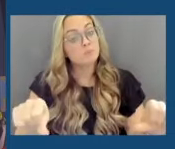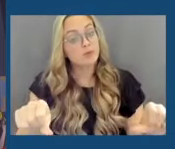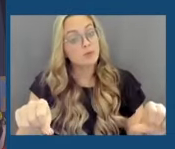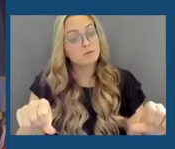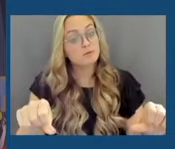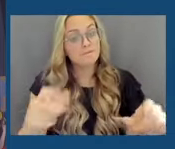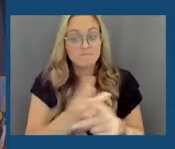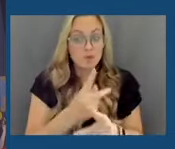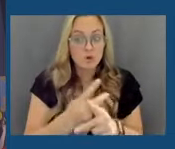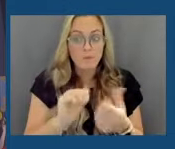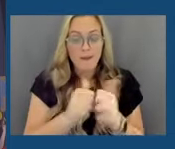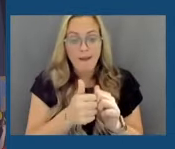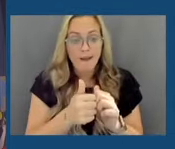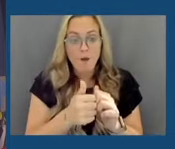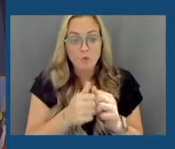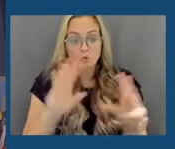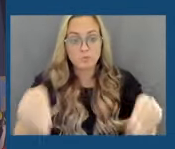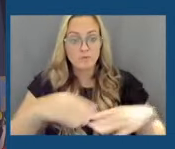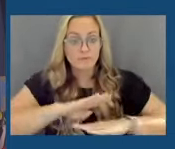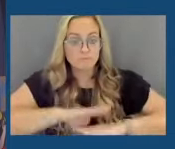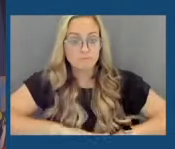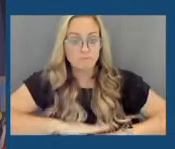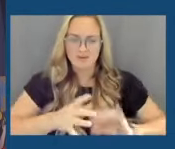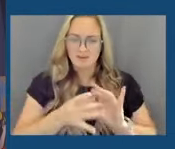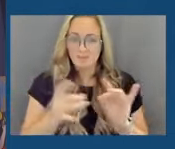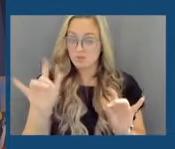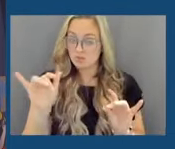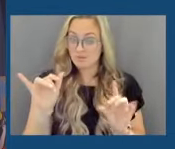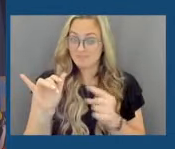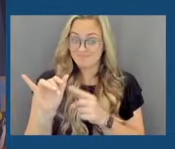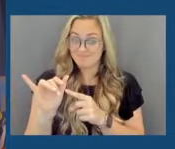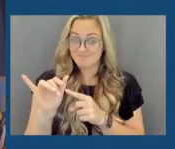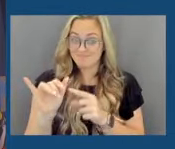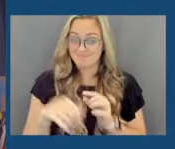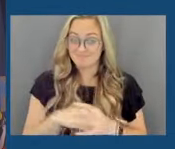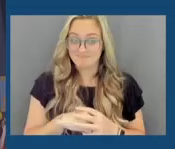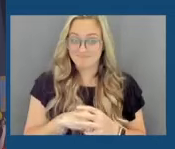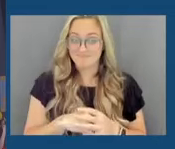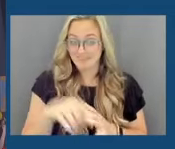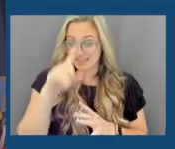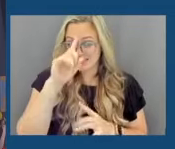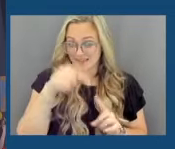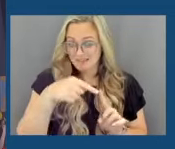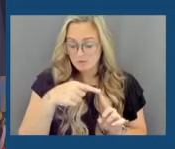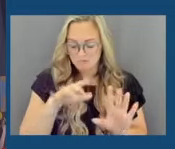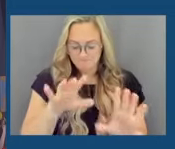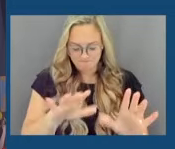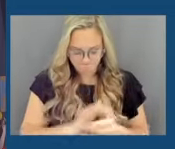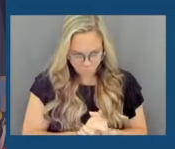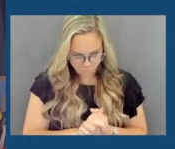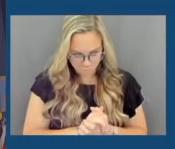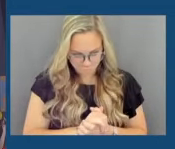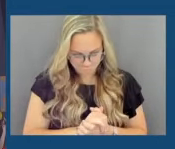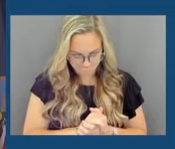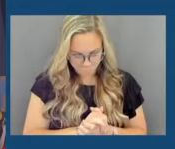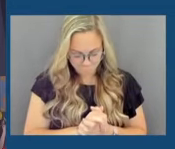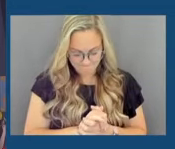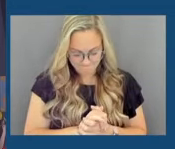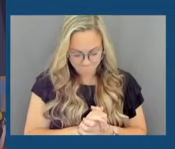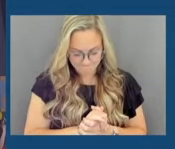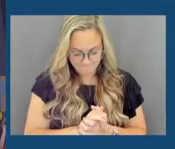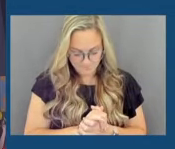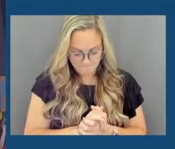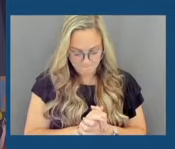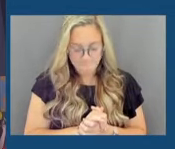finding how to give people relief, and I mentioned Long Island, I think about the fact that